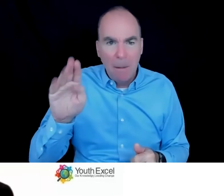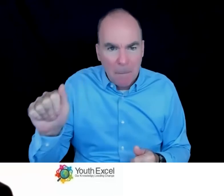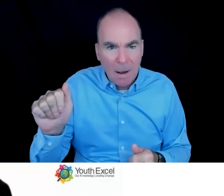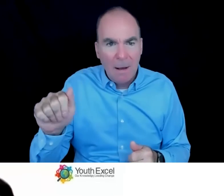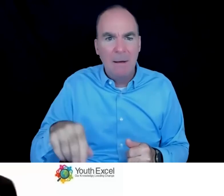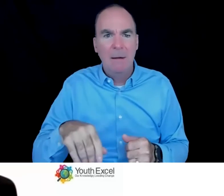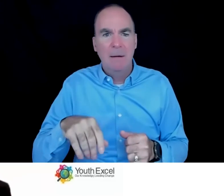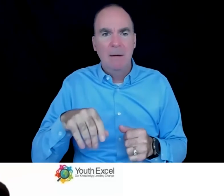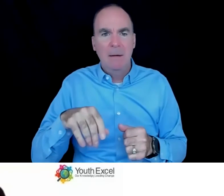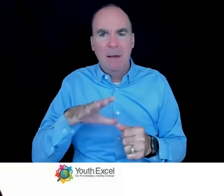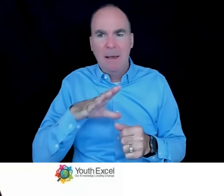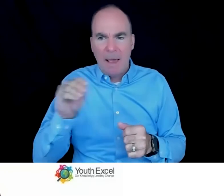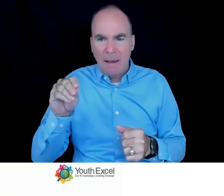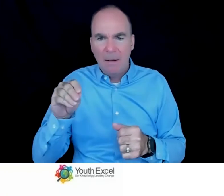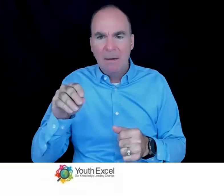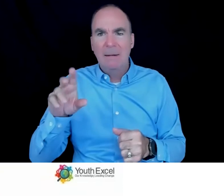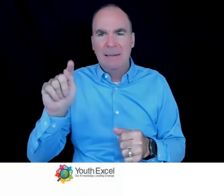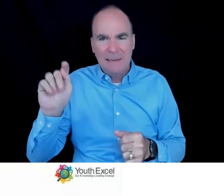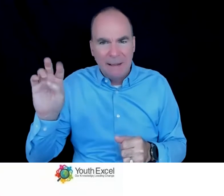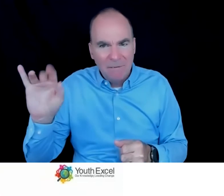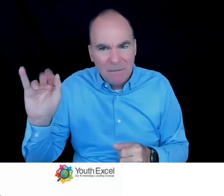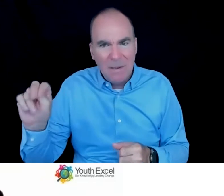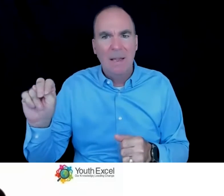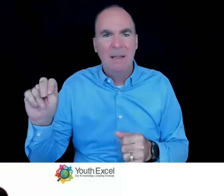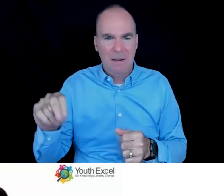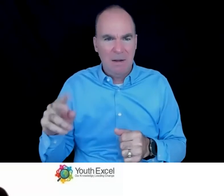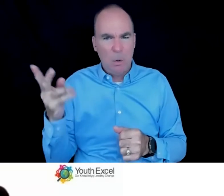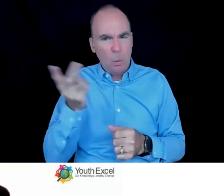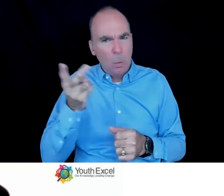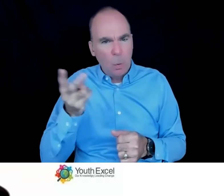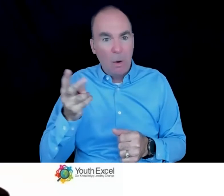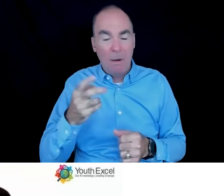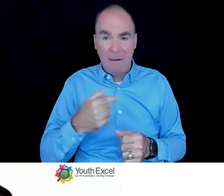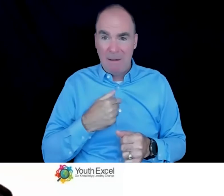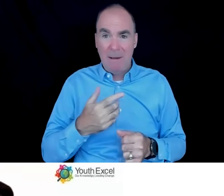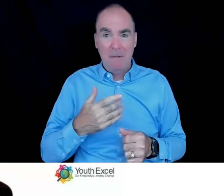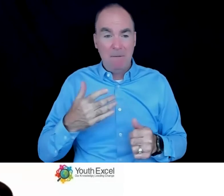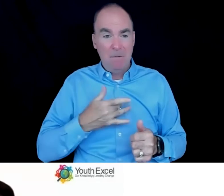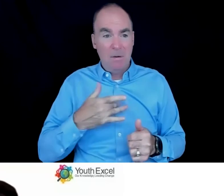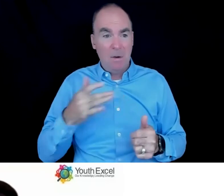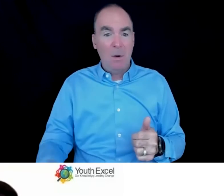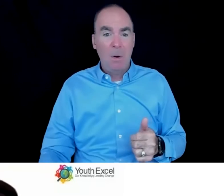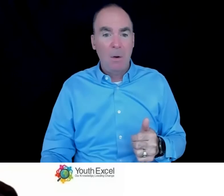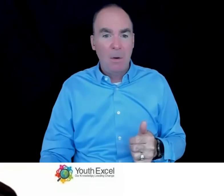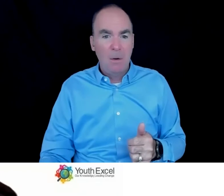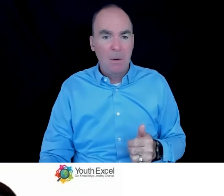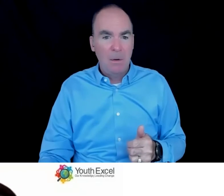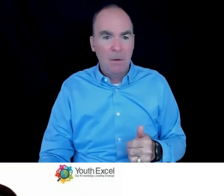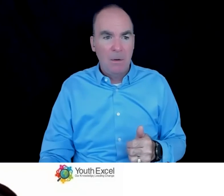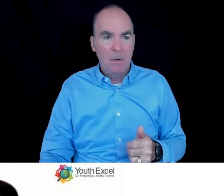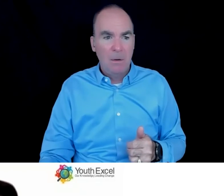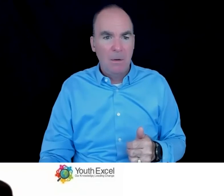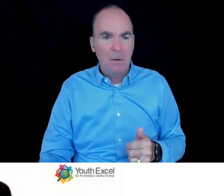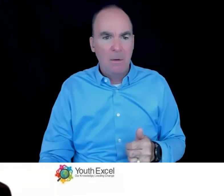Youth Specialist, Tevin Shepard. And I believe your intro remarks and the stories you shared, your personal stories, shows